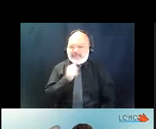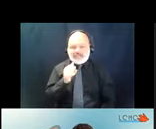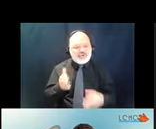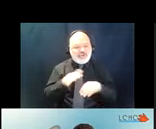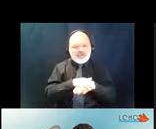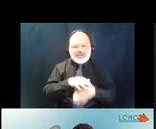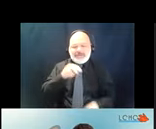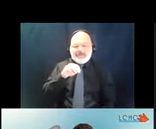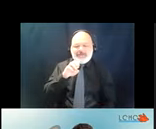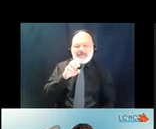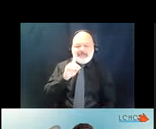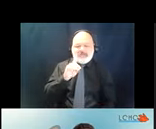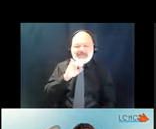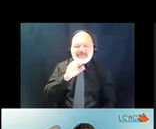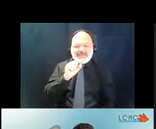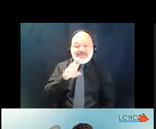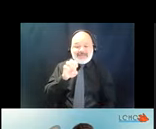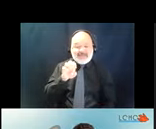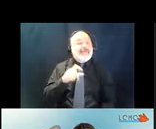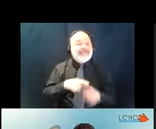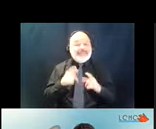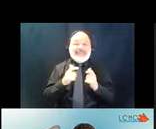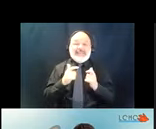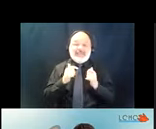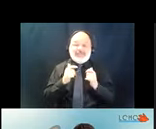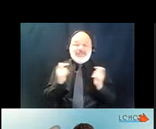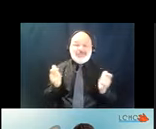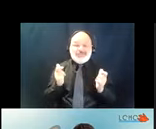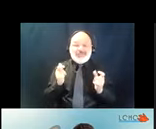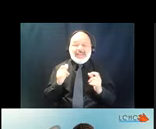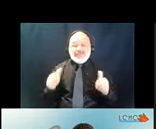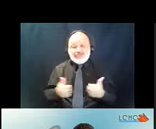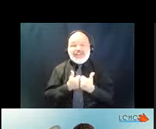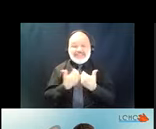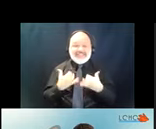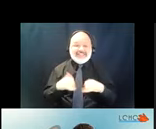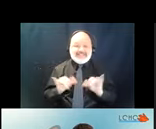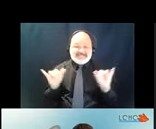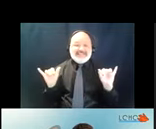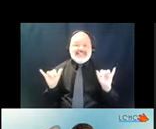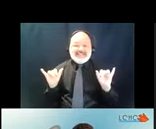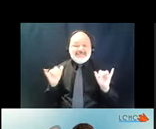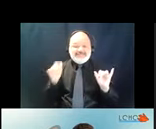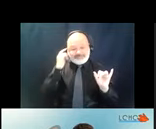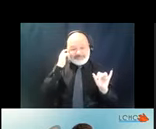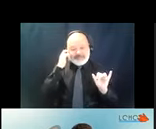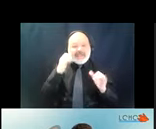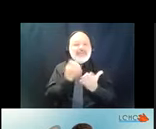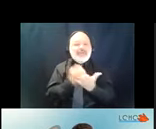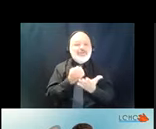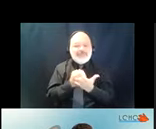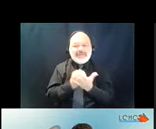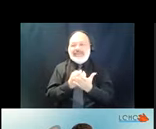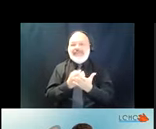but it continues to be a huge challenge. I mean, economic opportunity and developing economic pathways for